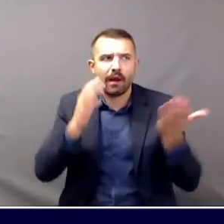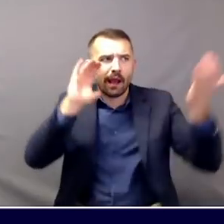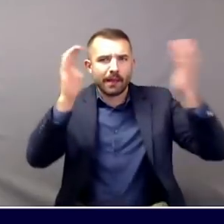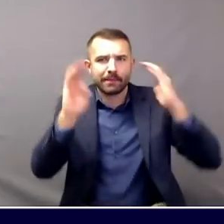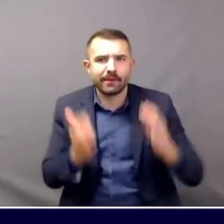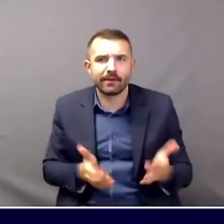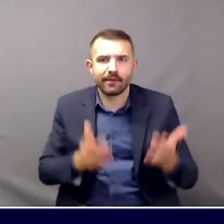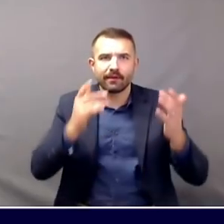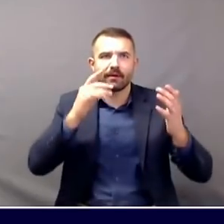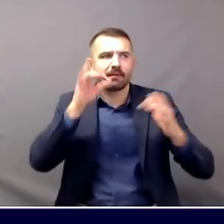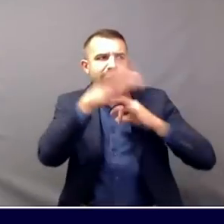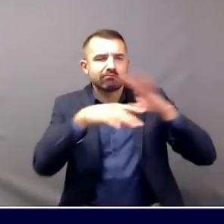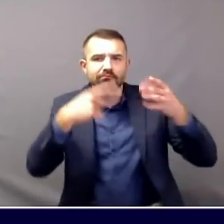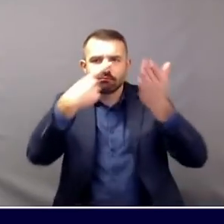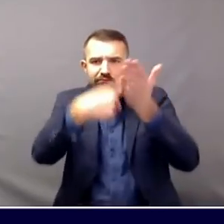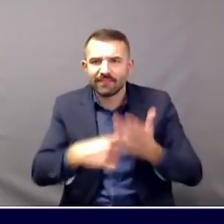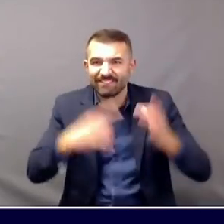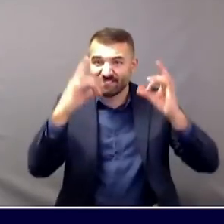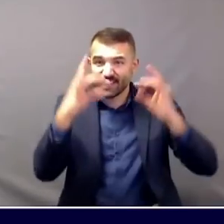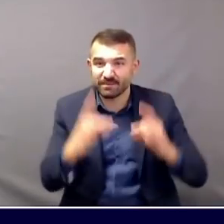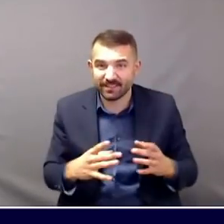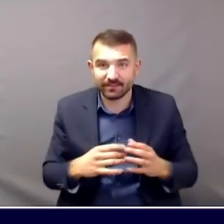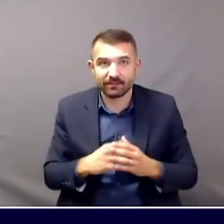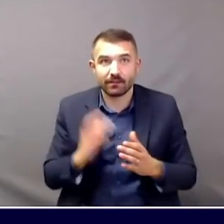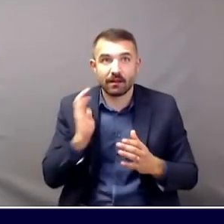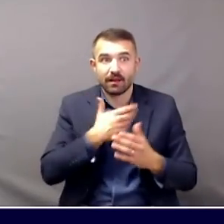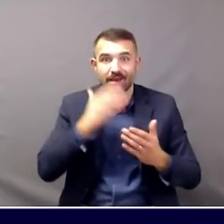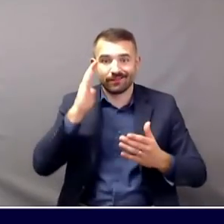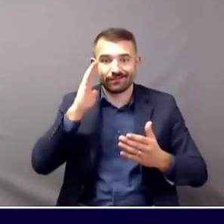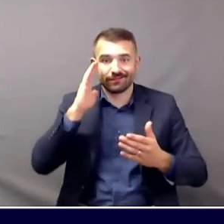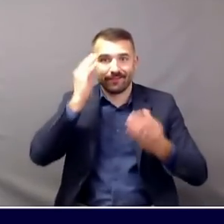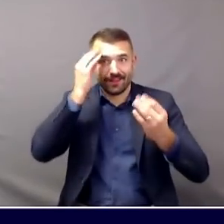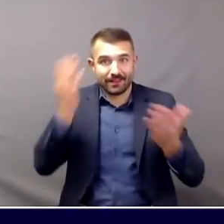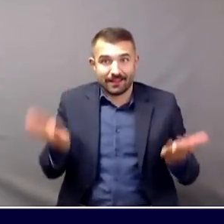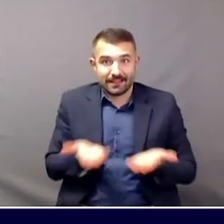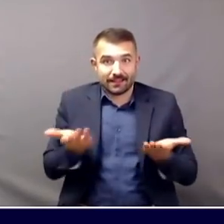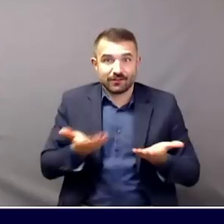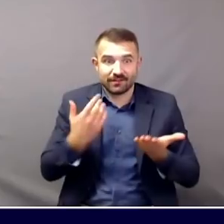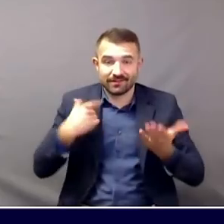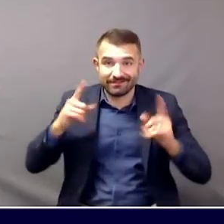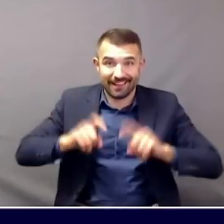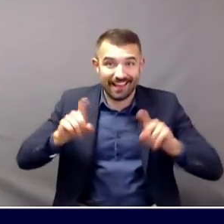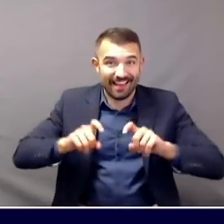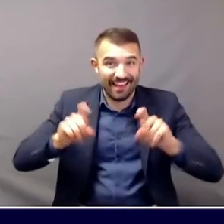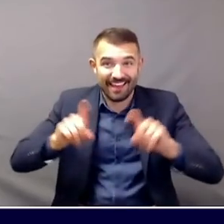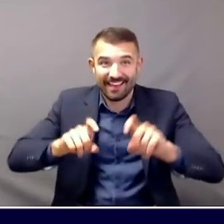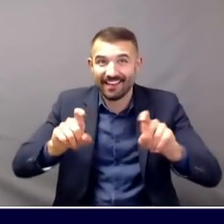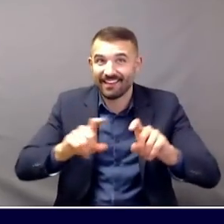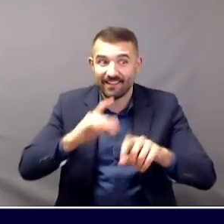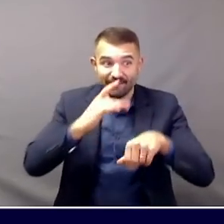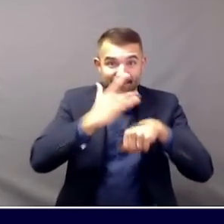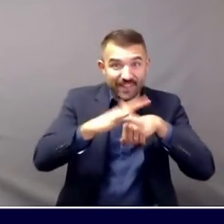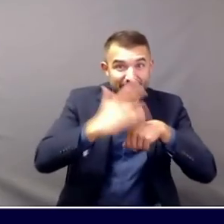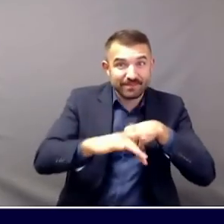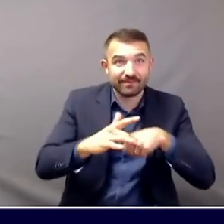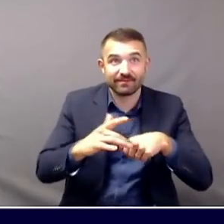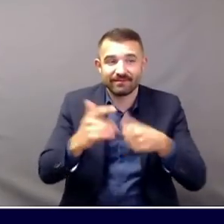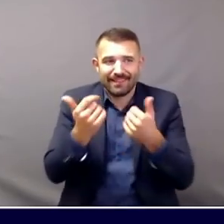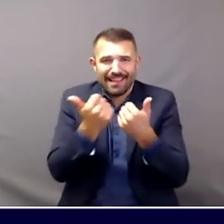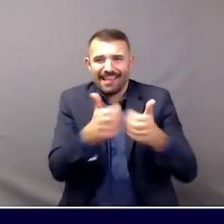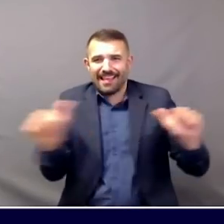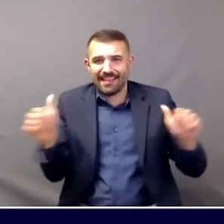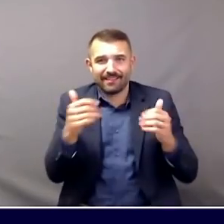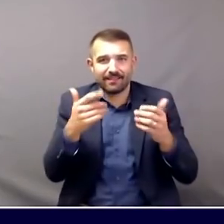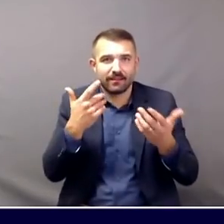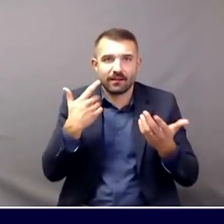widespread testing, which as Commissioner Lambrew noted, we have taken even more significant steps to do just today in partnership with